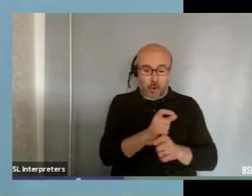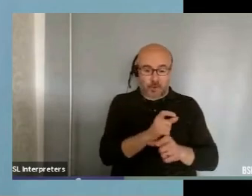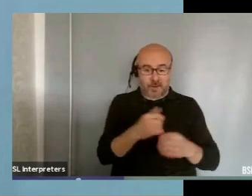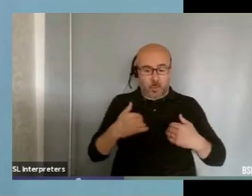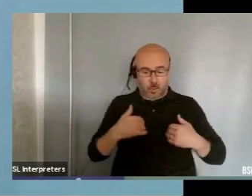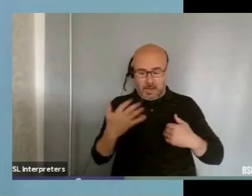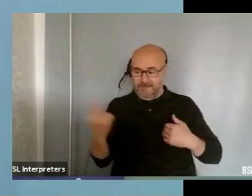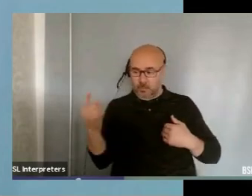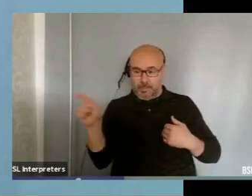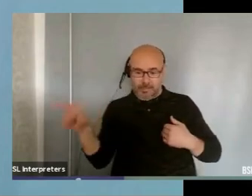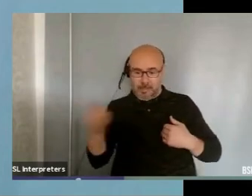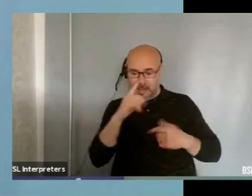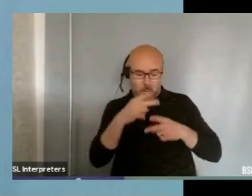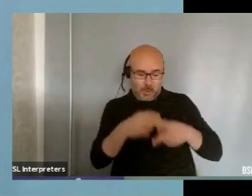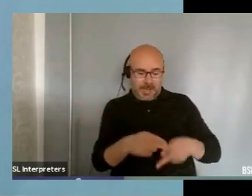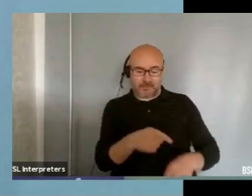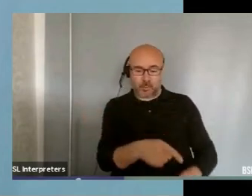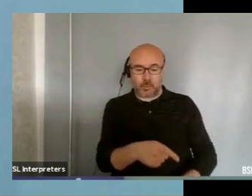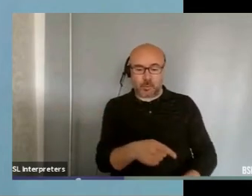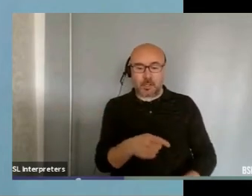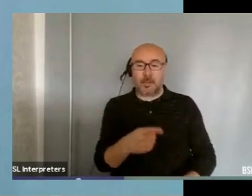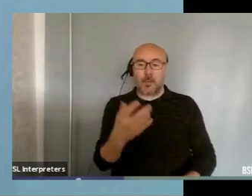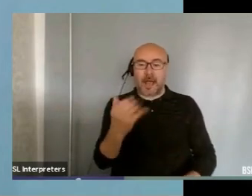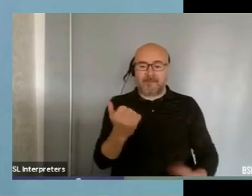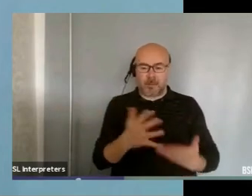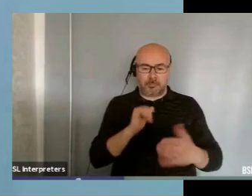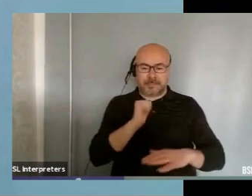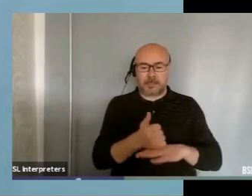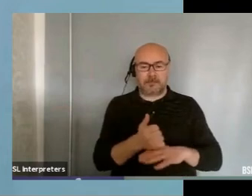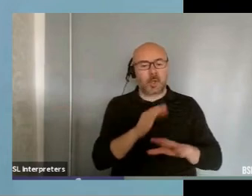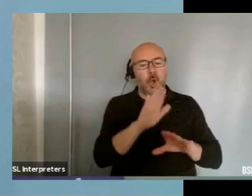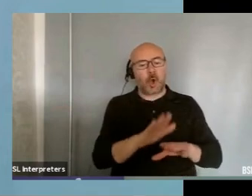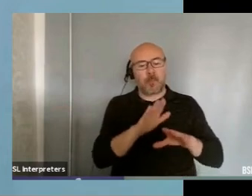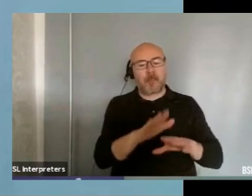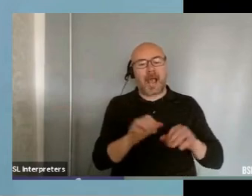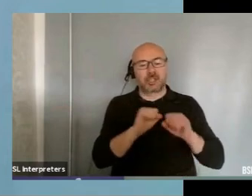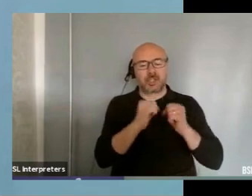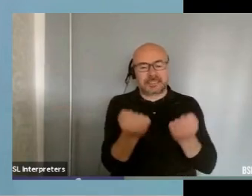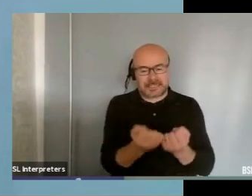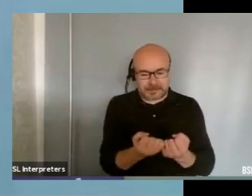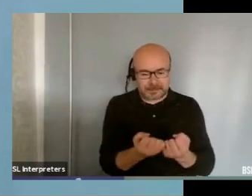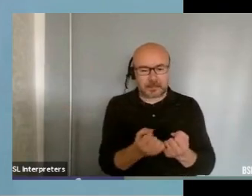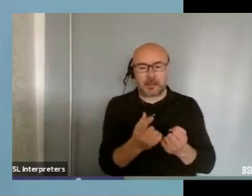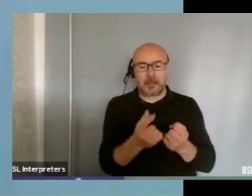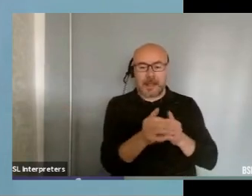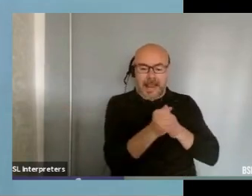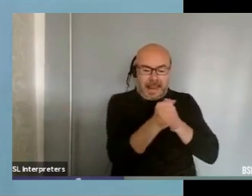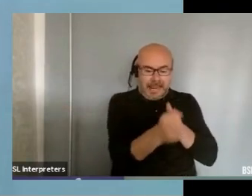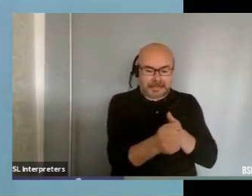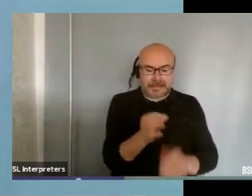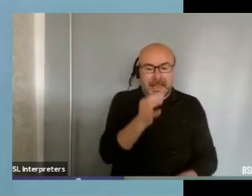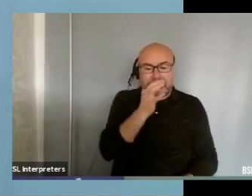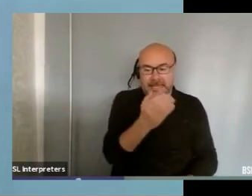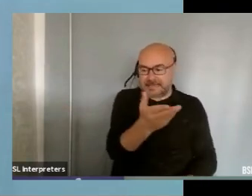care of you. And I think those kind of examples, we're seeing compassion teams, we're seeing all kinds of leaders asking and then